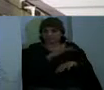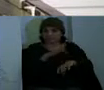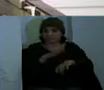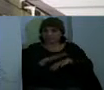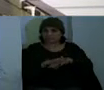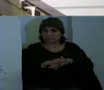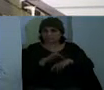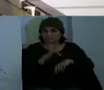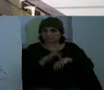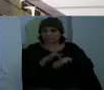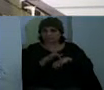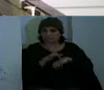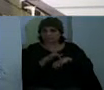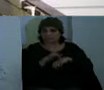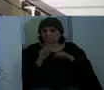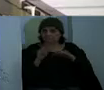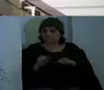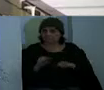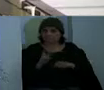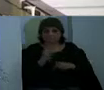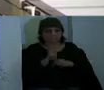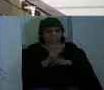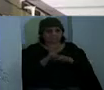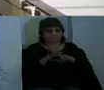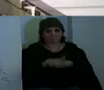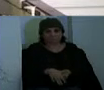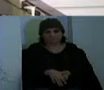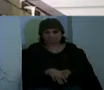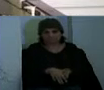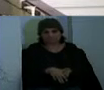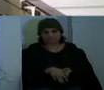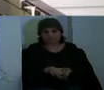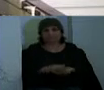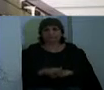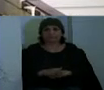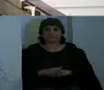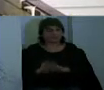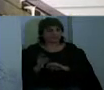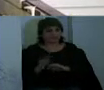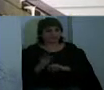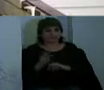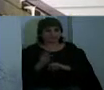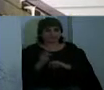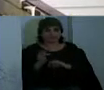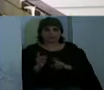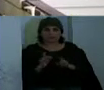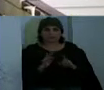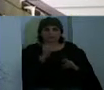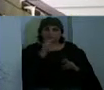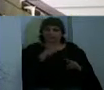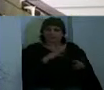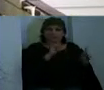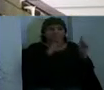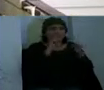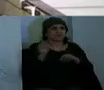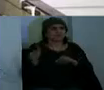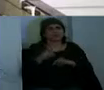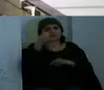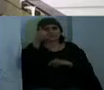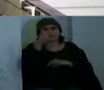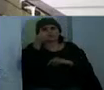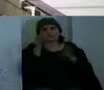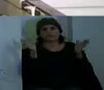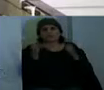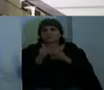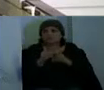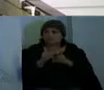earth can hold him down. They go back to the upper room and they tell the others that night,